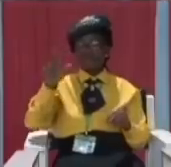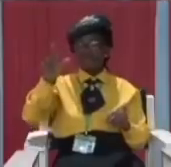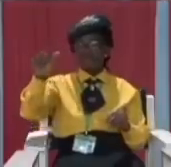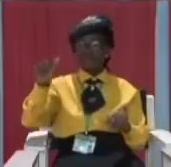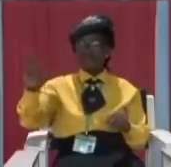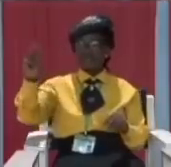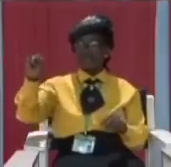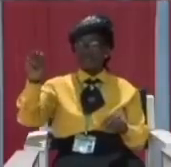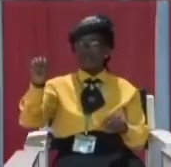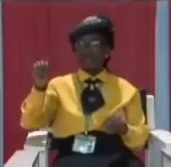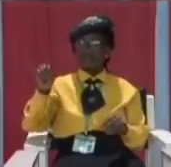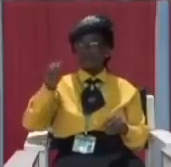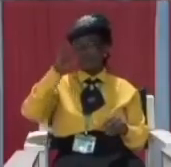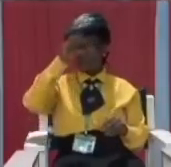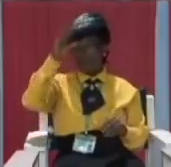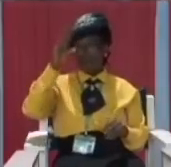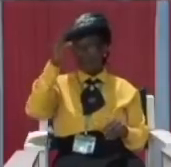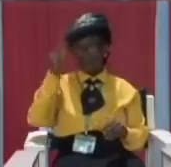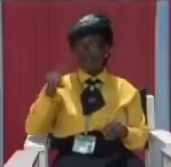beautiful gate.